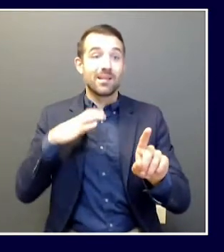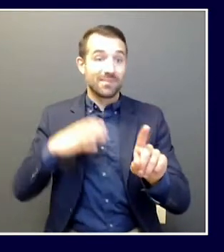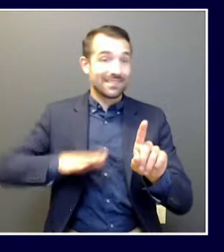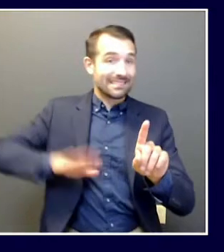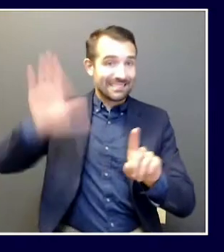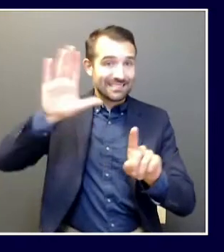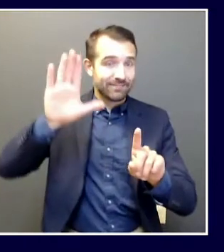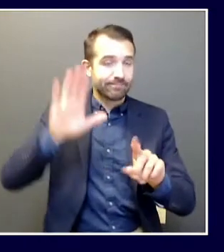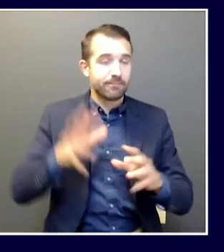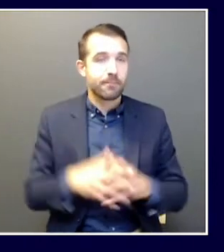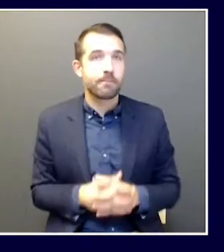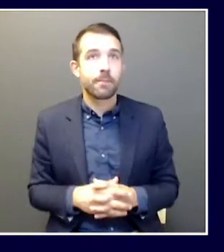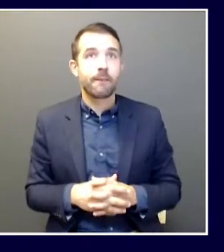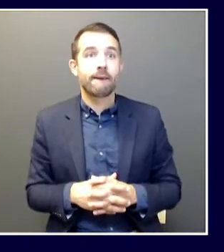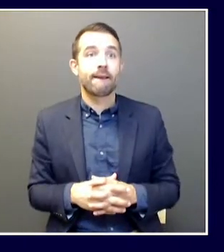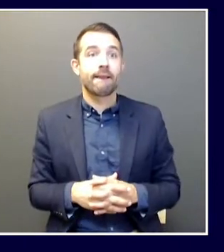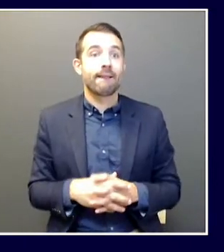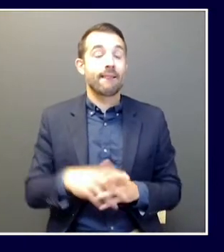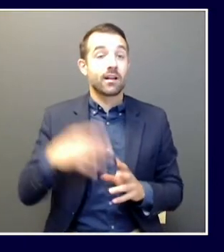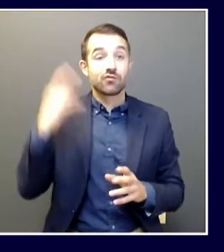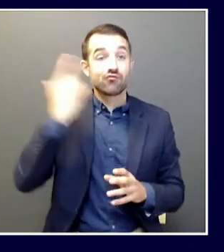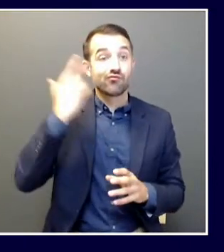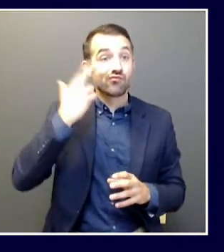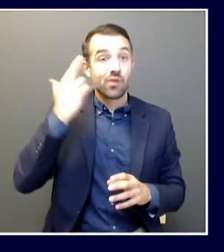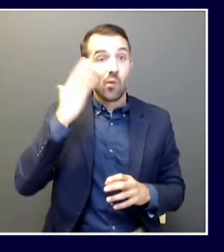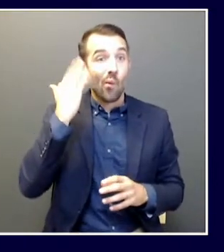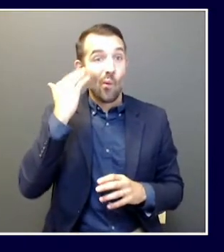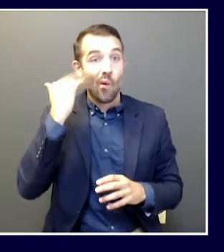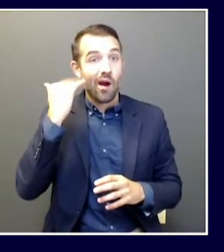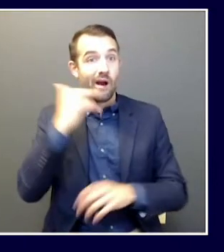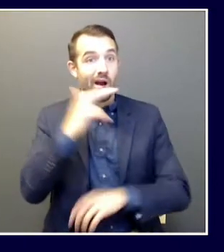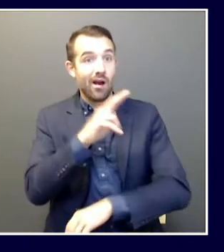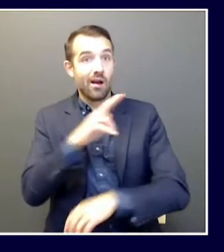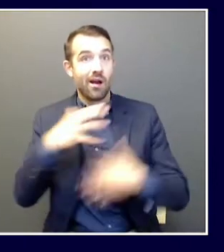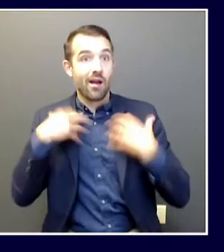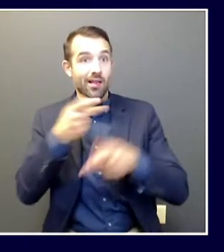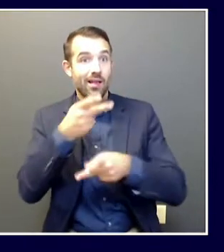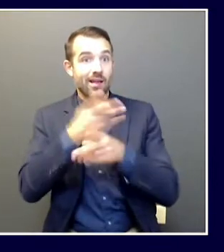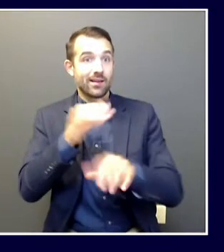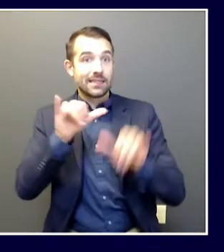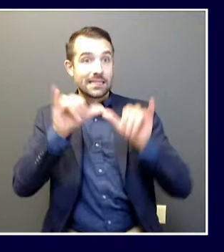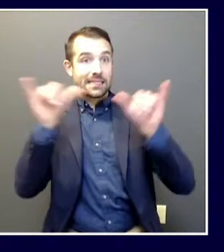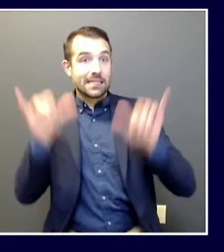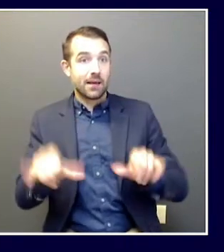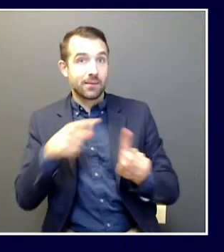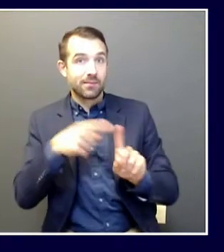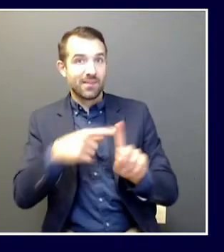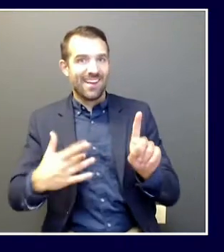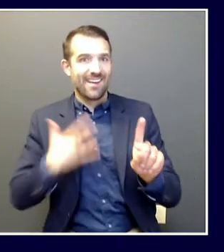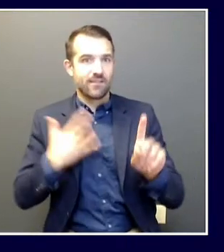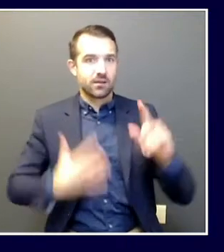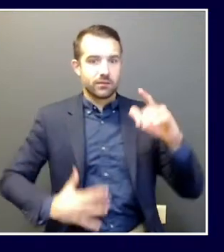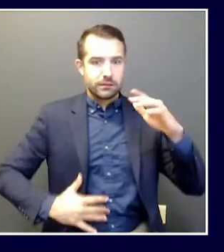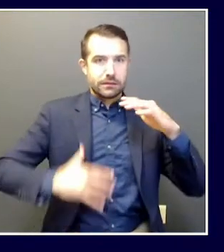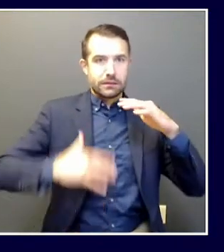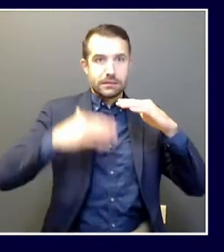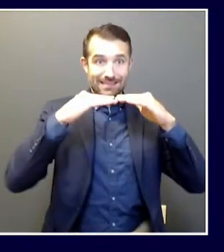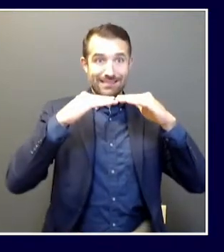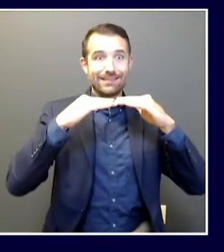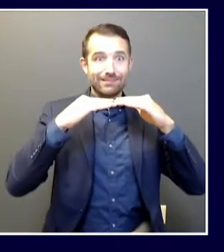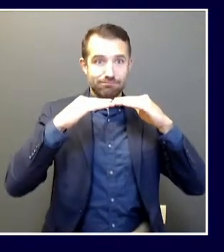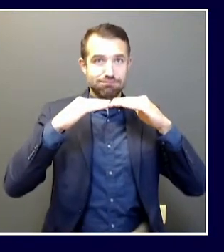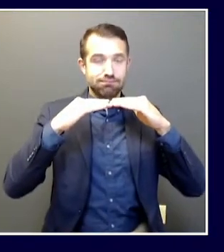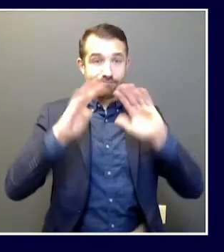have this stress in our healthcare system is because while there is a vaccine that is safe and effective, we have high